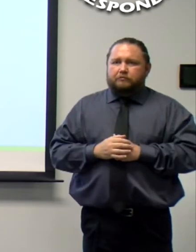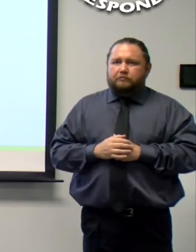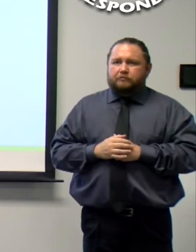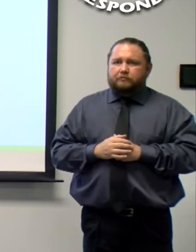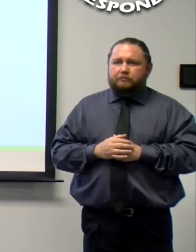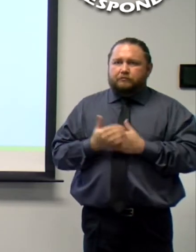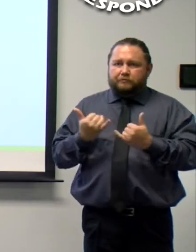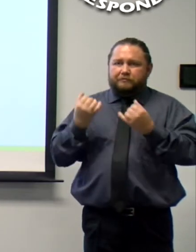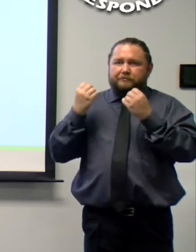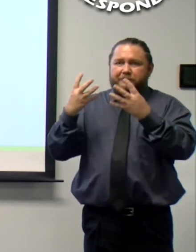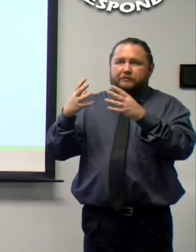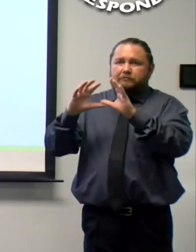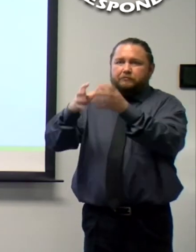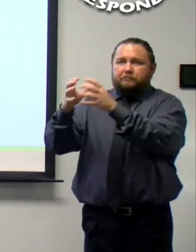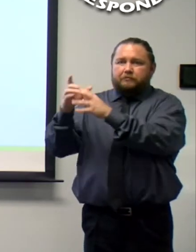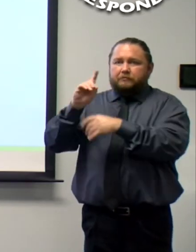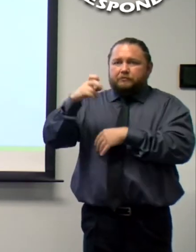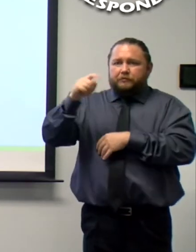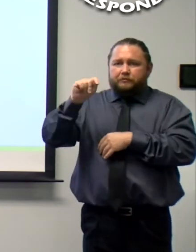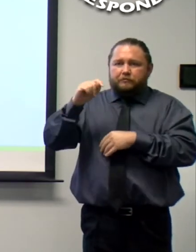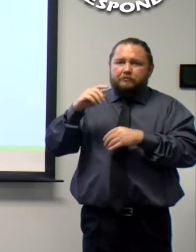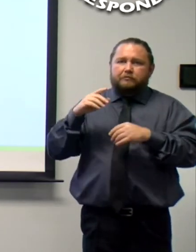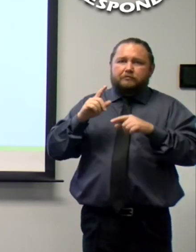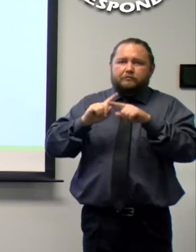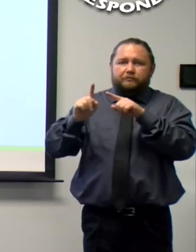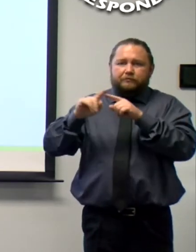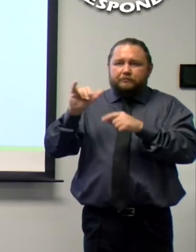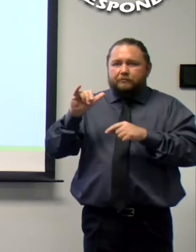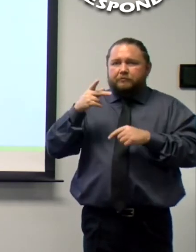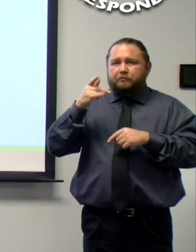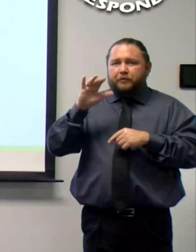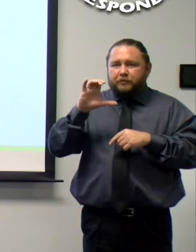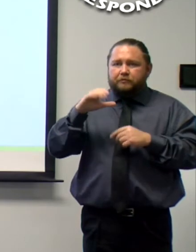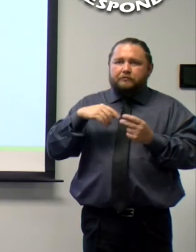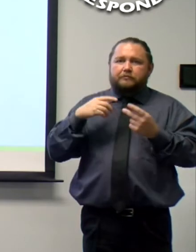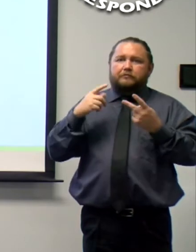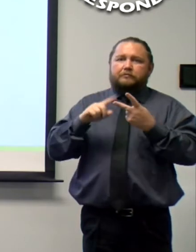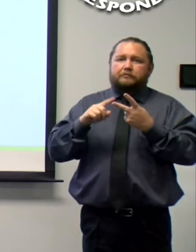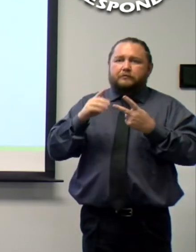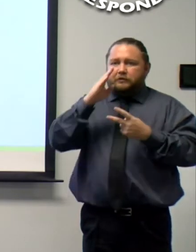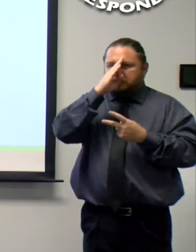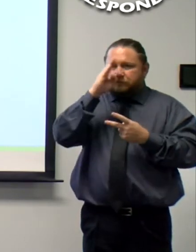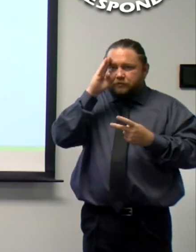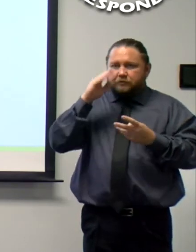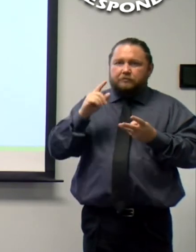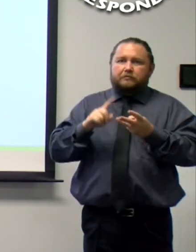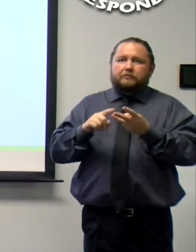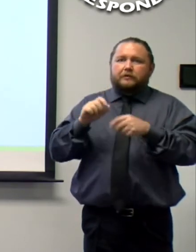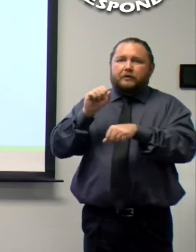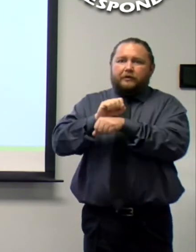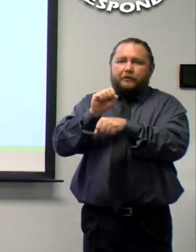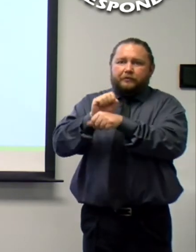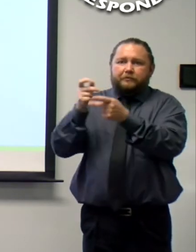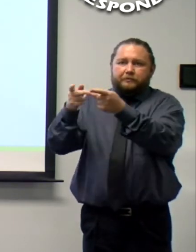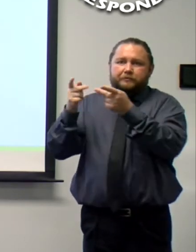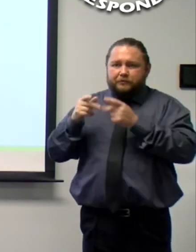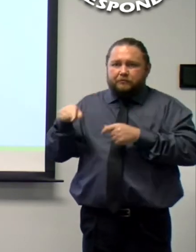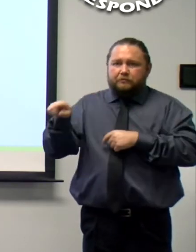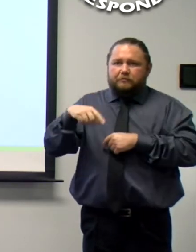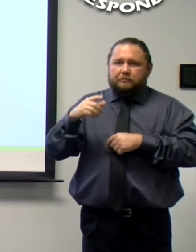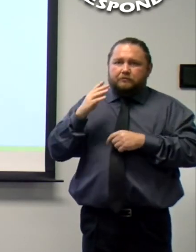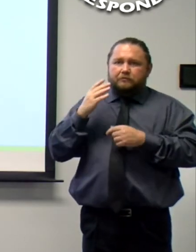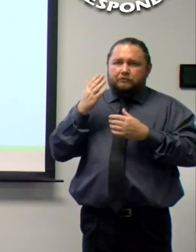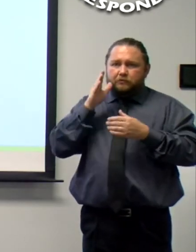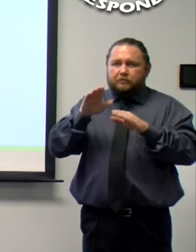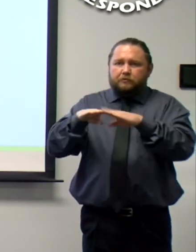gives us a good idea of what we're seeing in our state and in our community, and the impact that COVID-19 is having